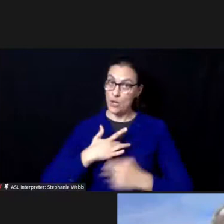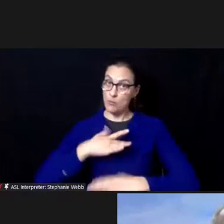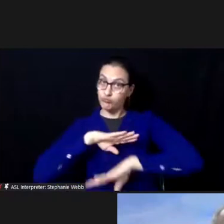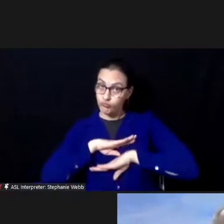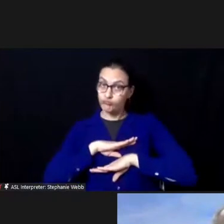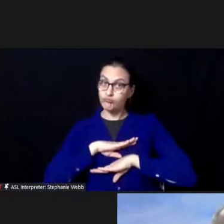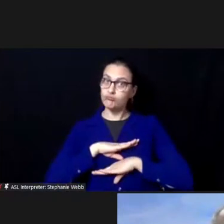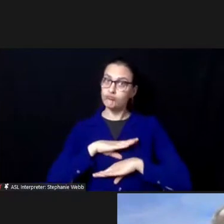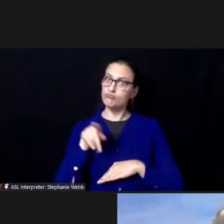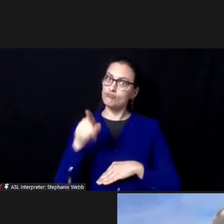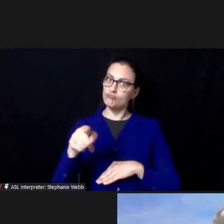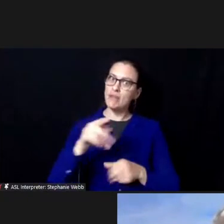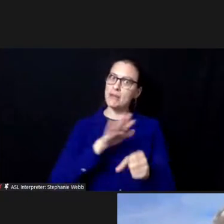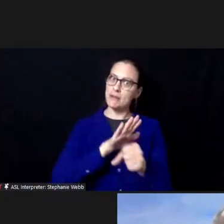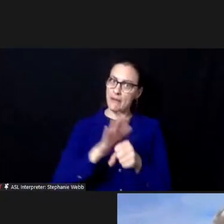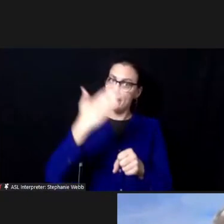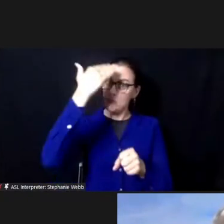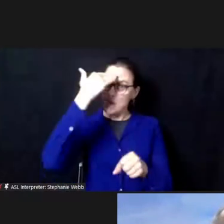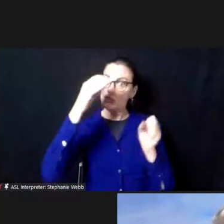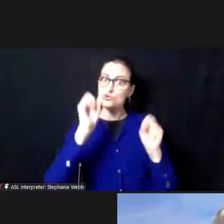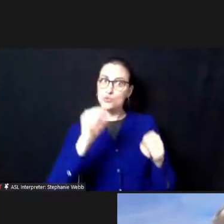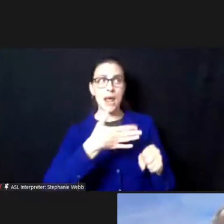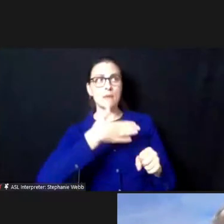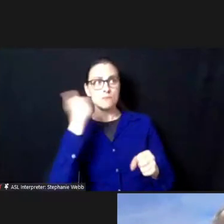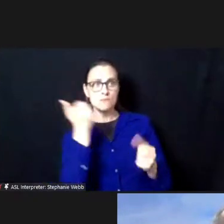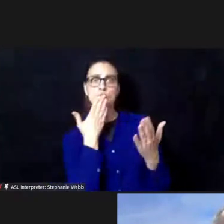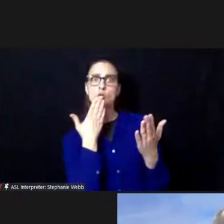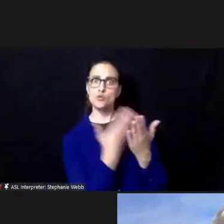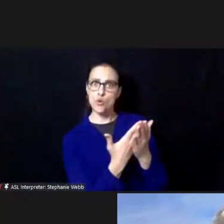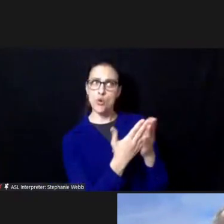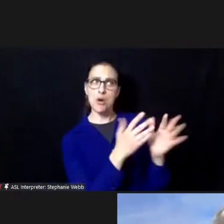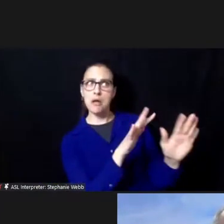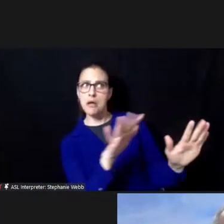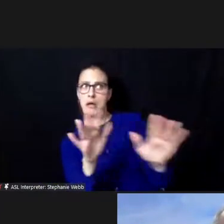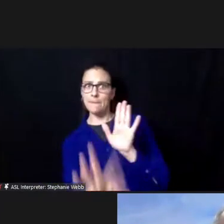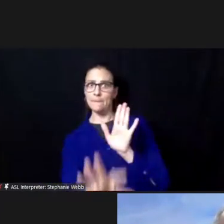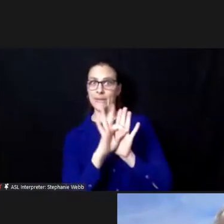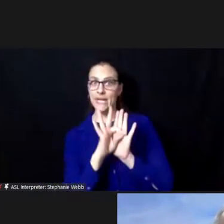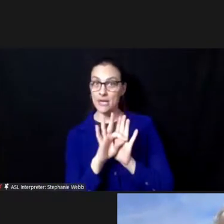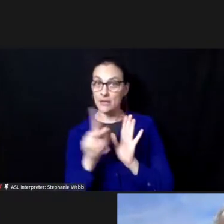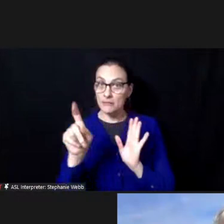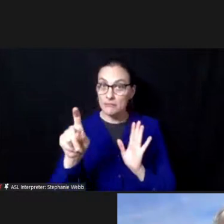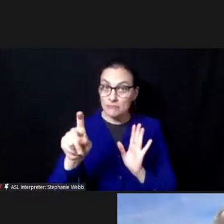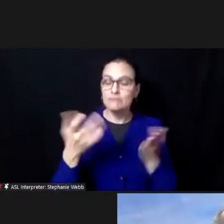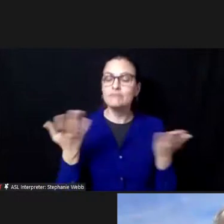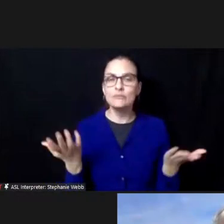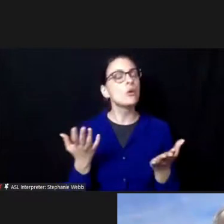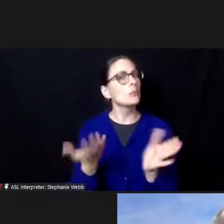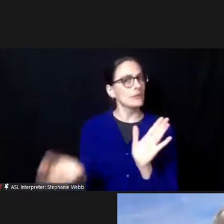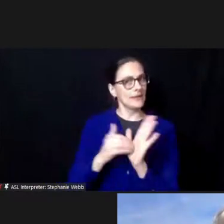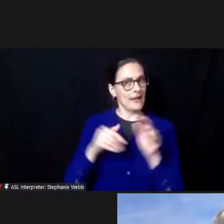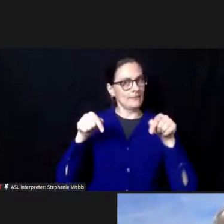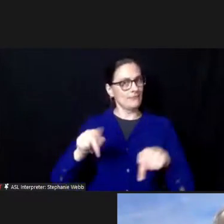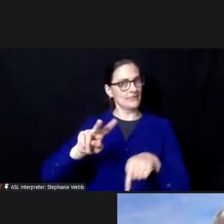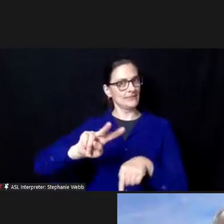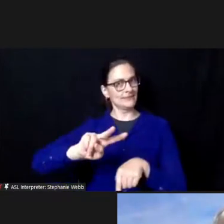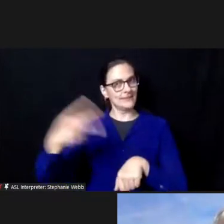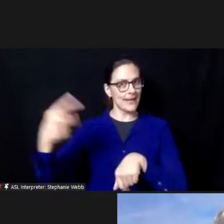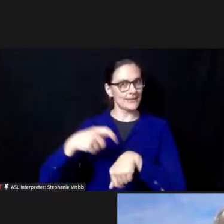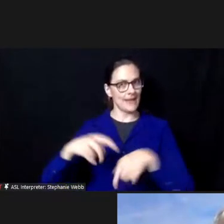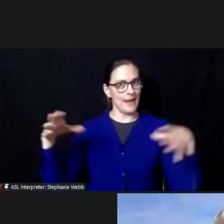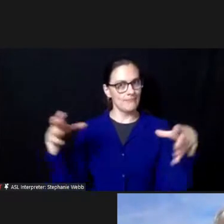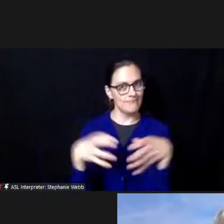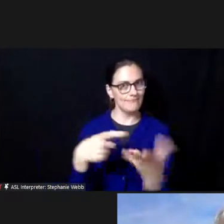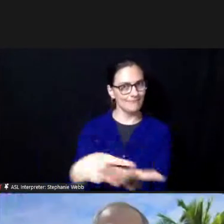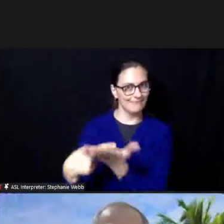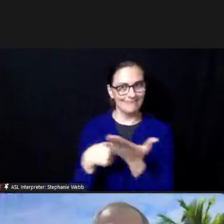this is the second hearing in our series. So if you're joining us for the first time, during our first hearing that we held last month, we heard